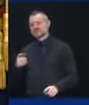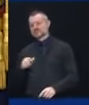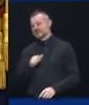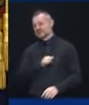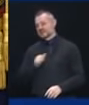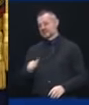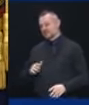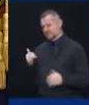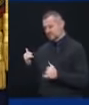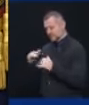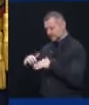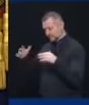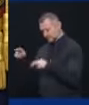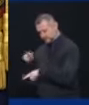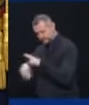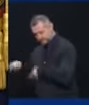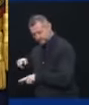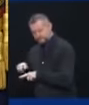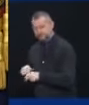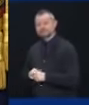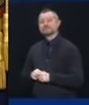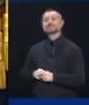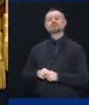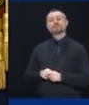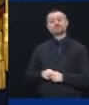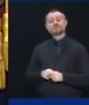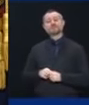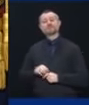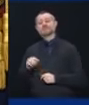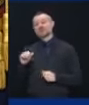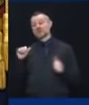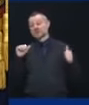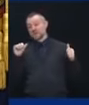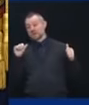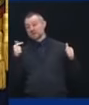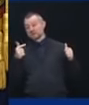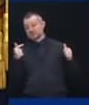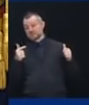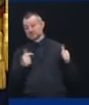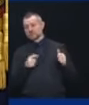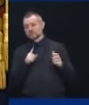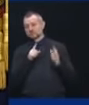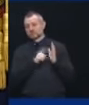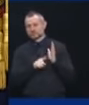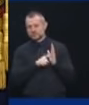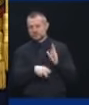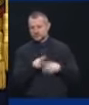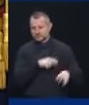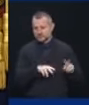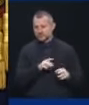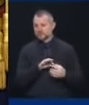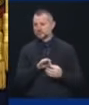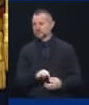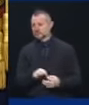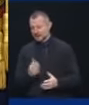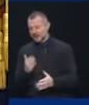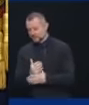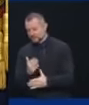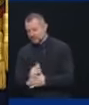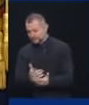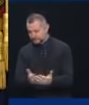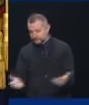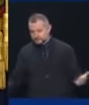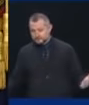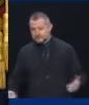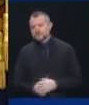Attorney General is doing a review, and we're cooperating with that review, and I won't have a comment on it, and